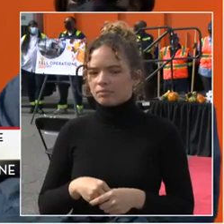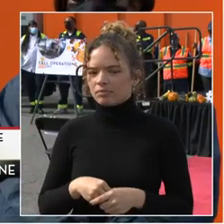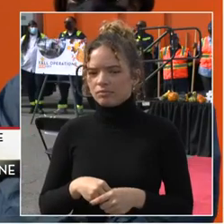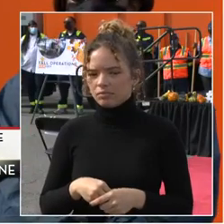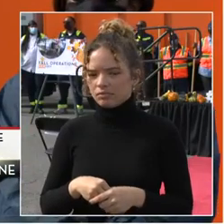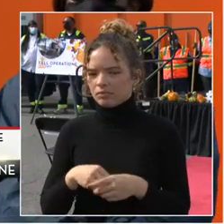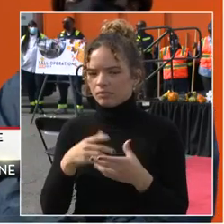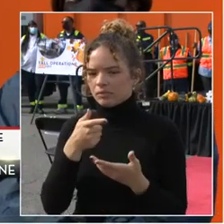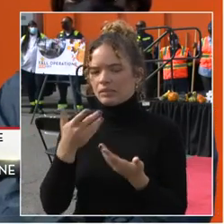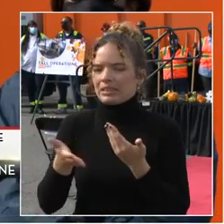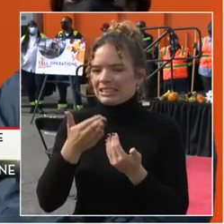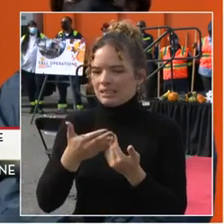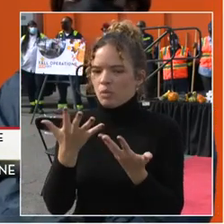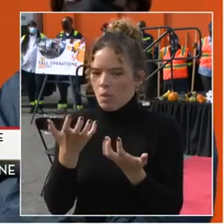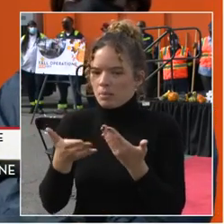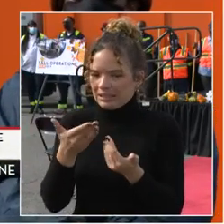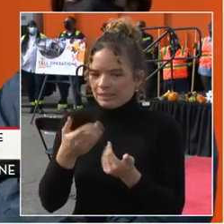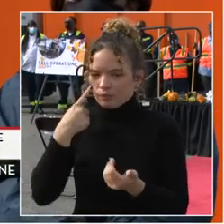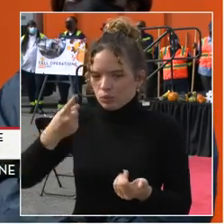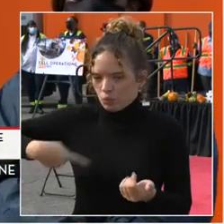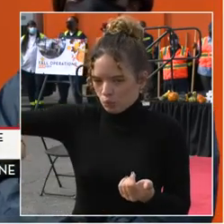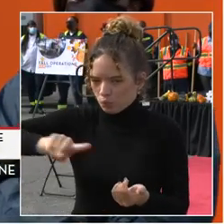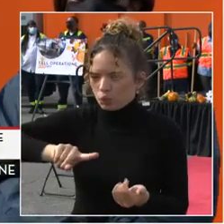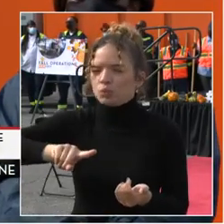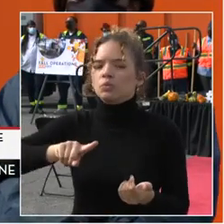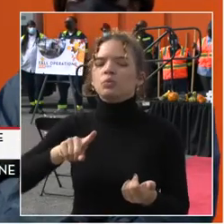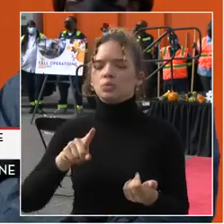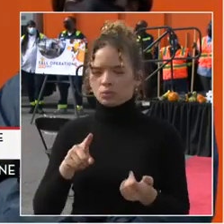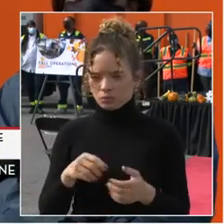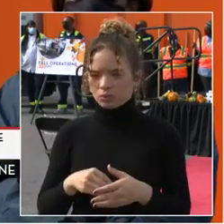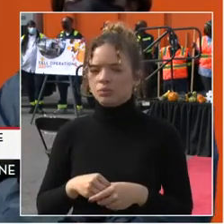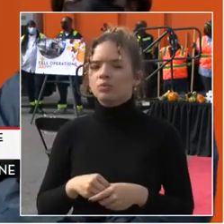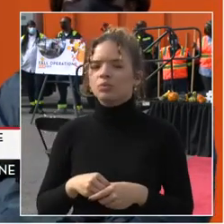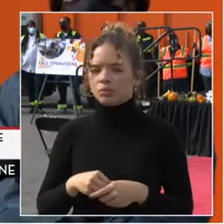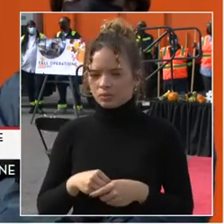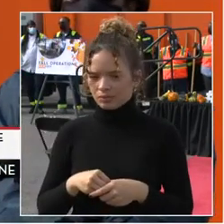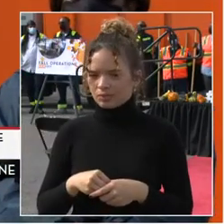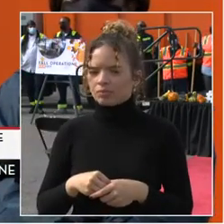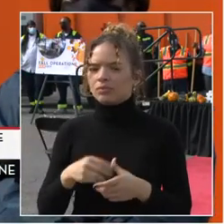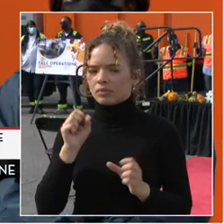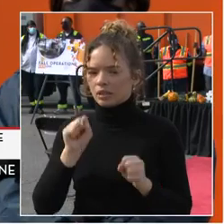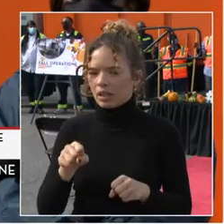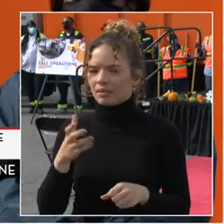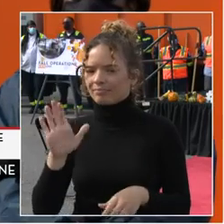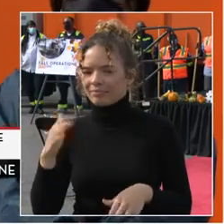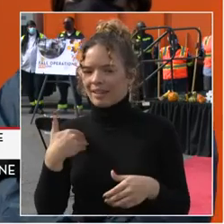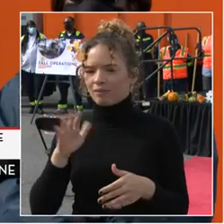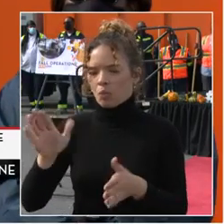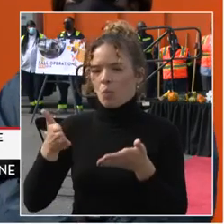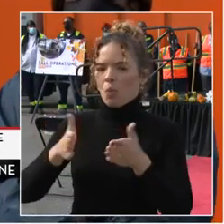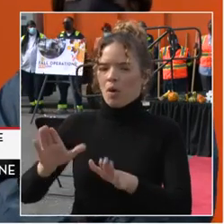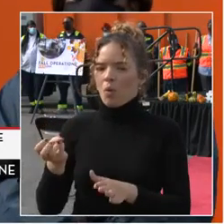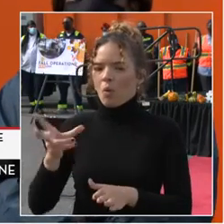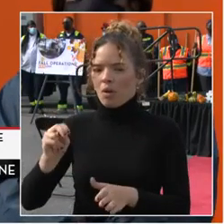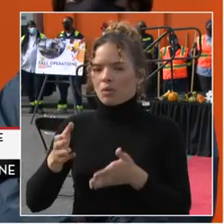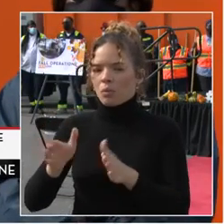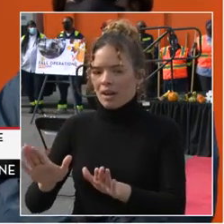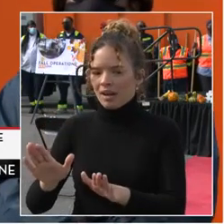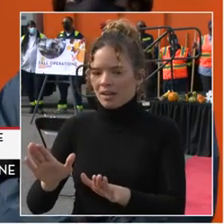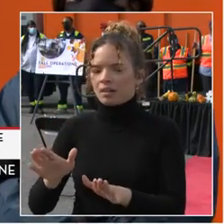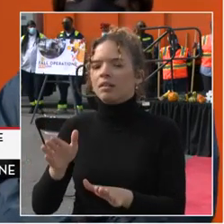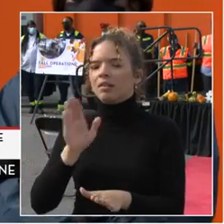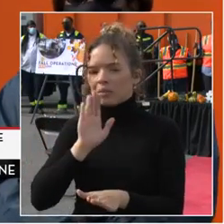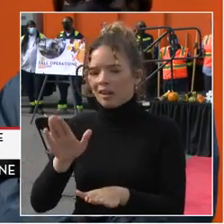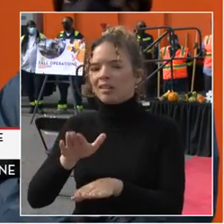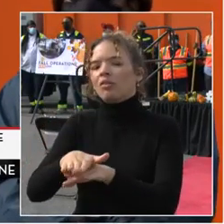different, that's just going to slow down the collection process and get the teams off of their schedule. So please